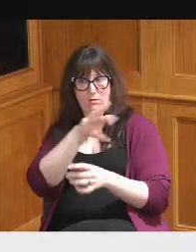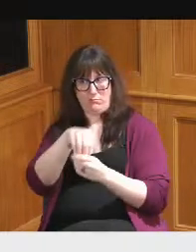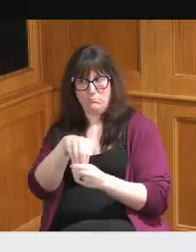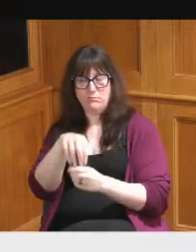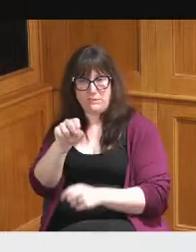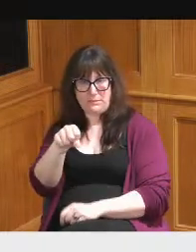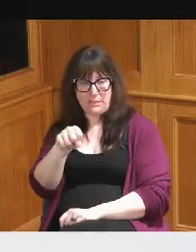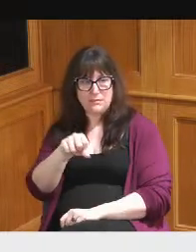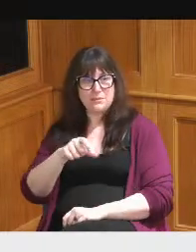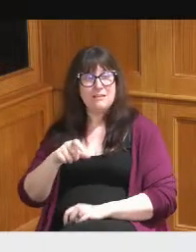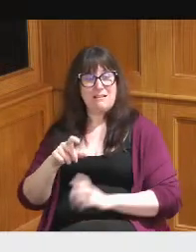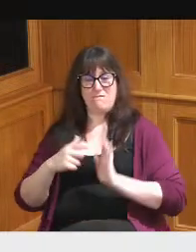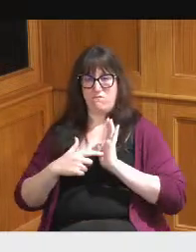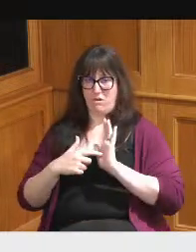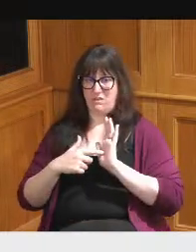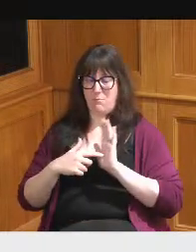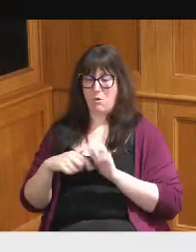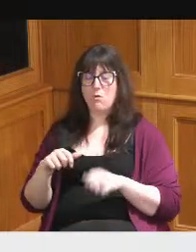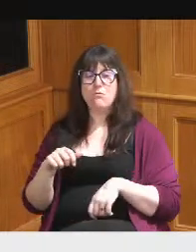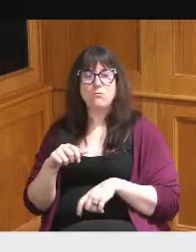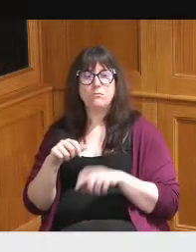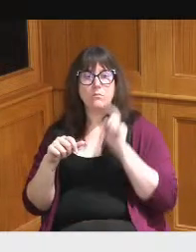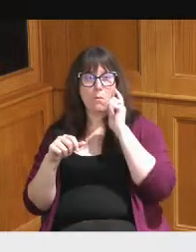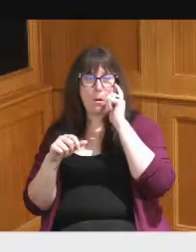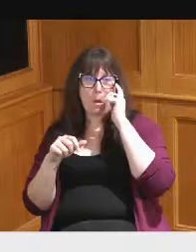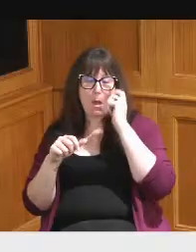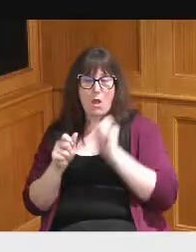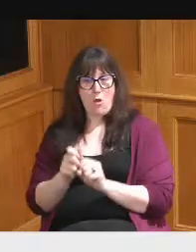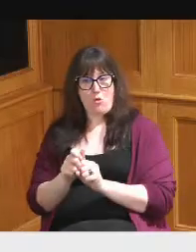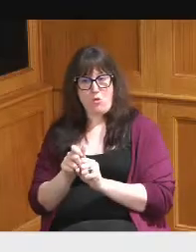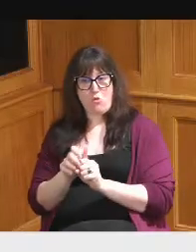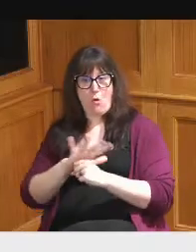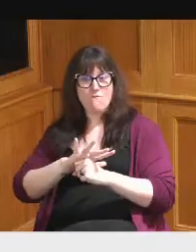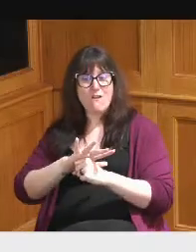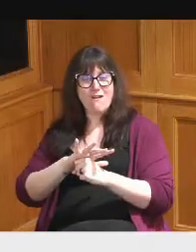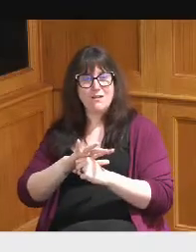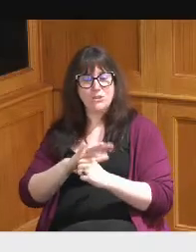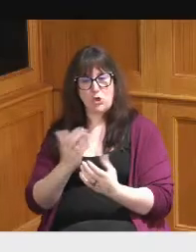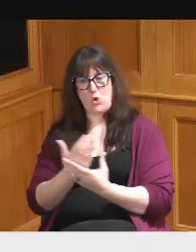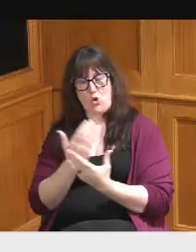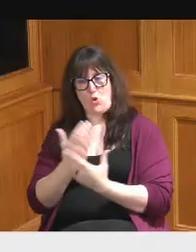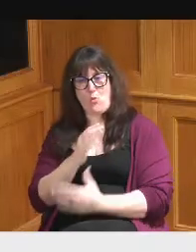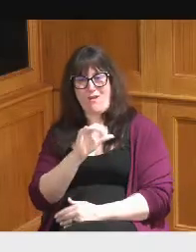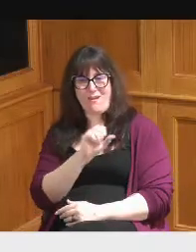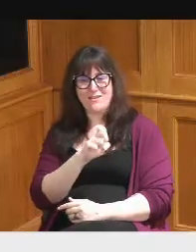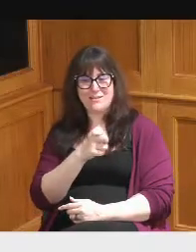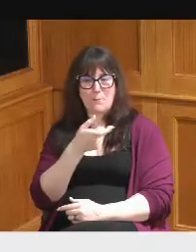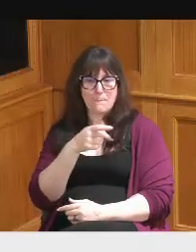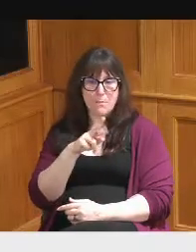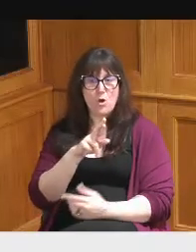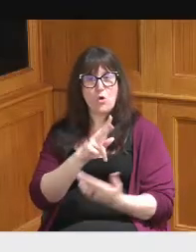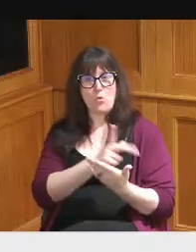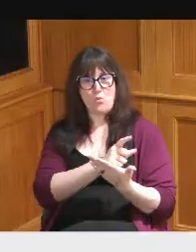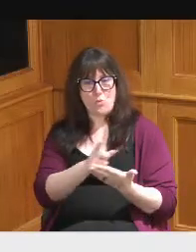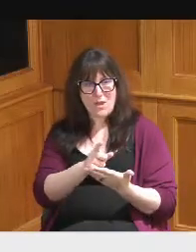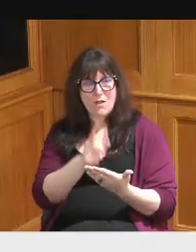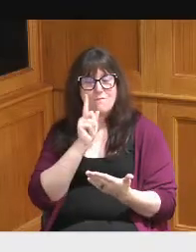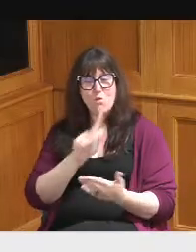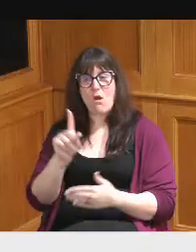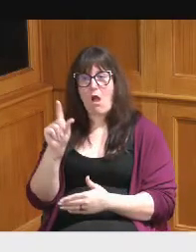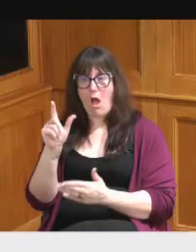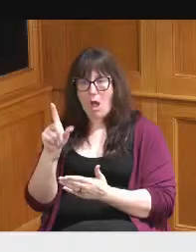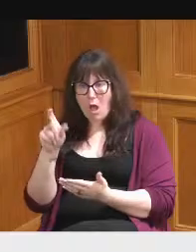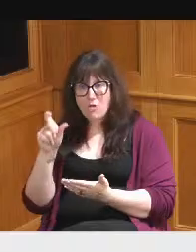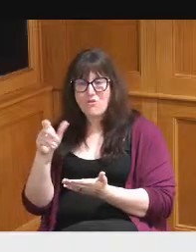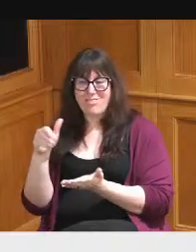we can see, for example, the COVID-19 incidence, so the number of new cases per week per 100,000 population, and